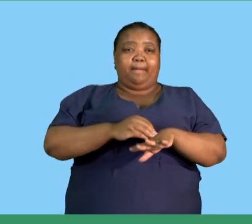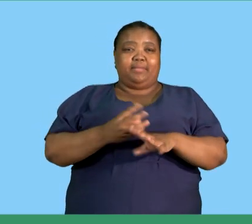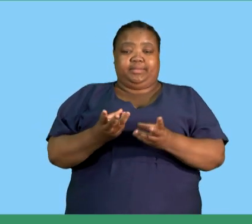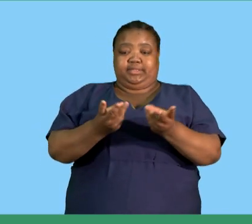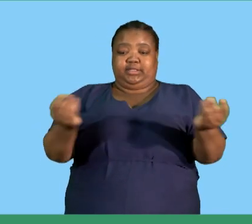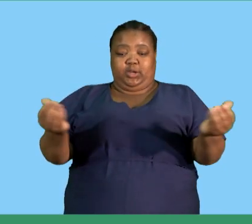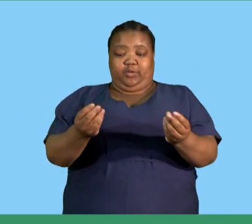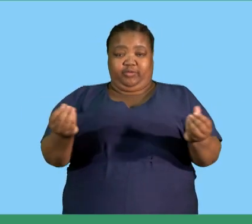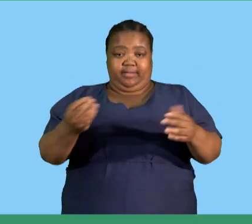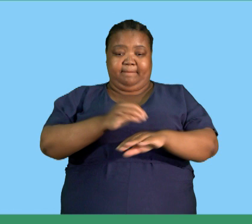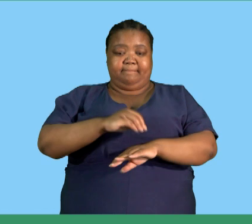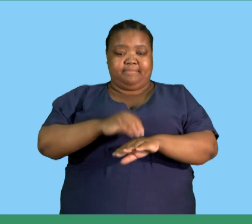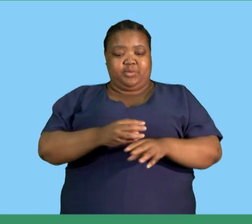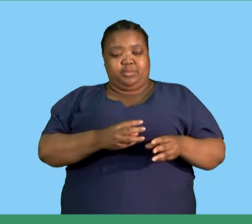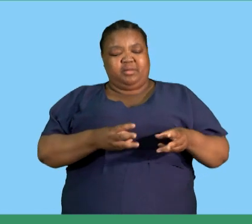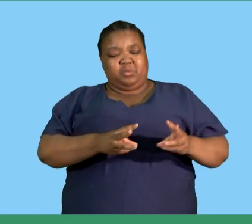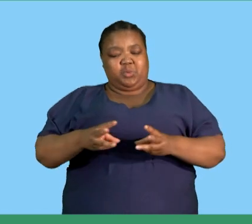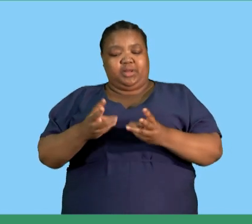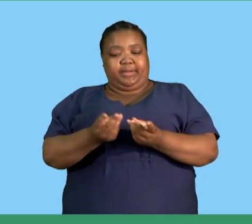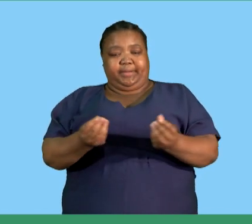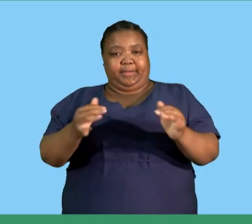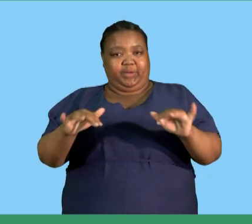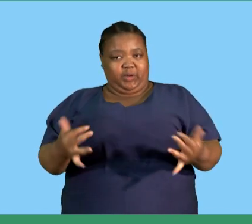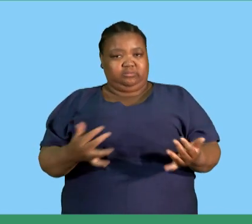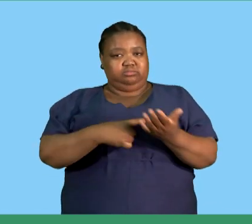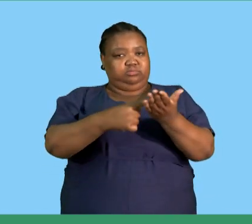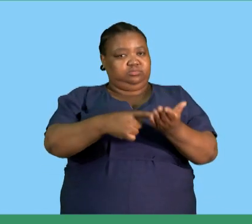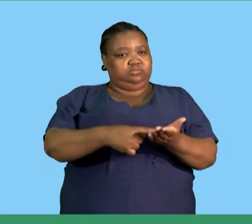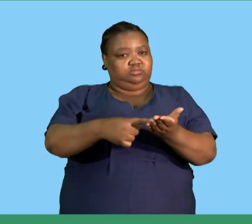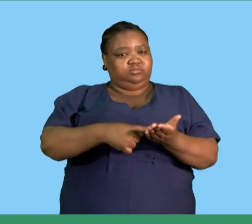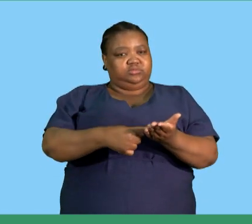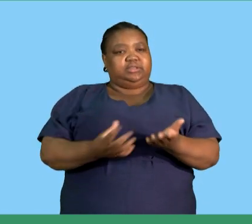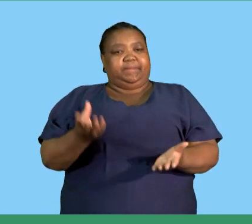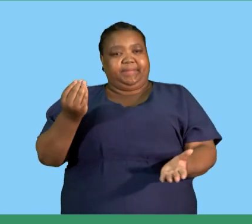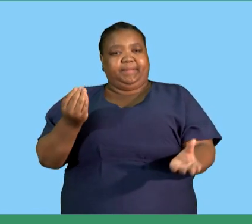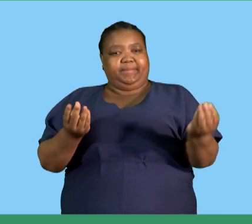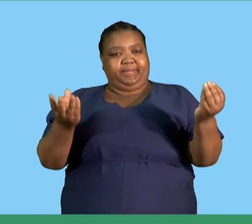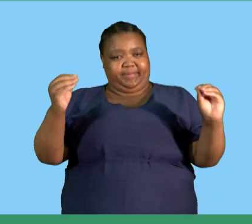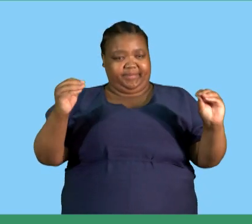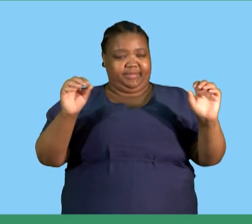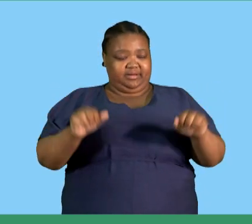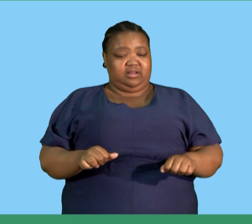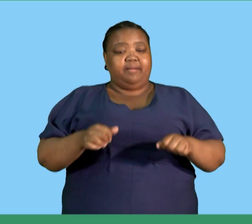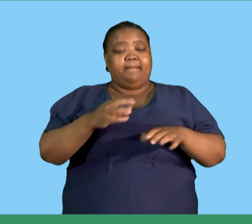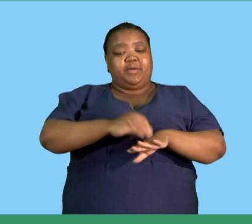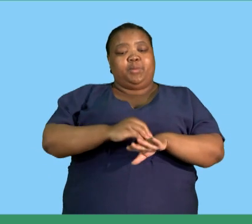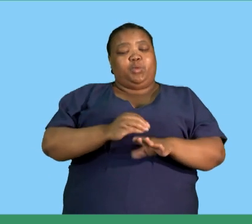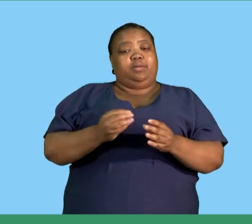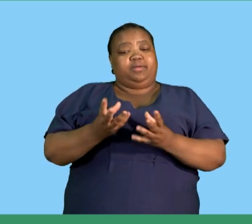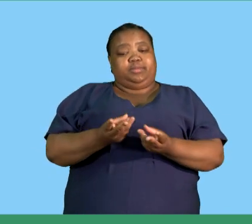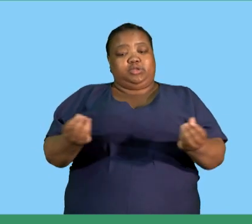the facts that include problem findings and problem shaping. Then we've got problem solving techniques. These are